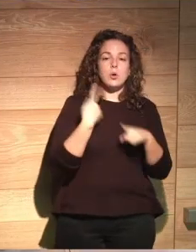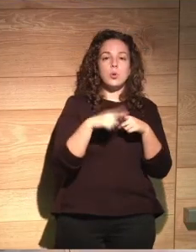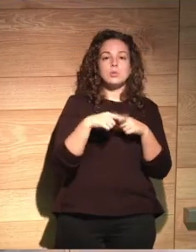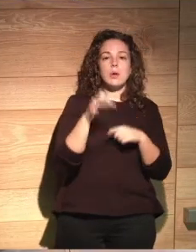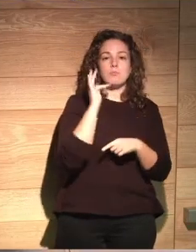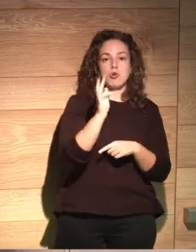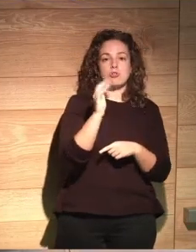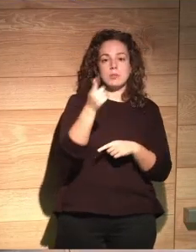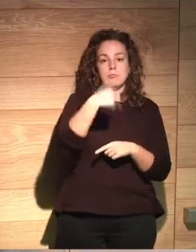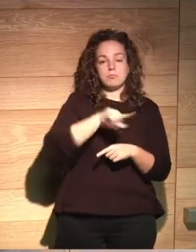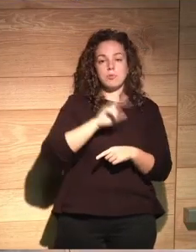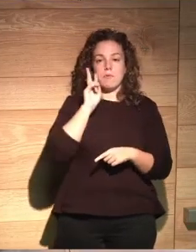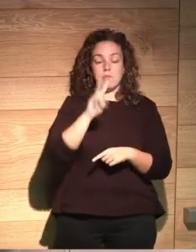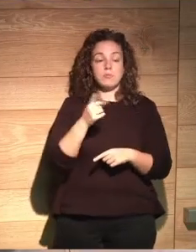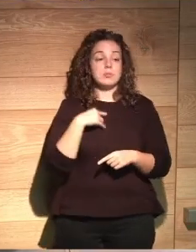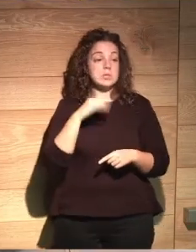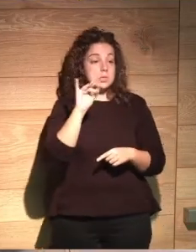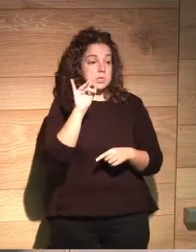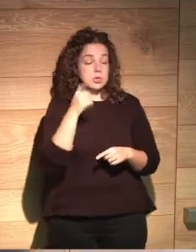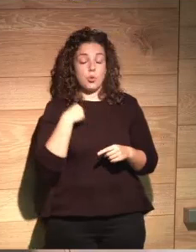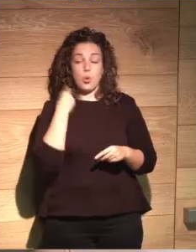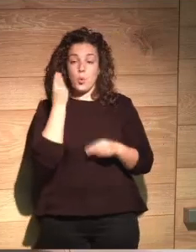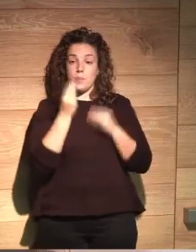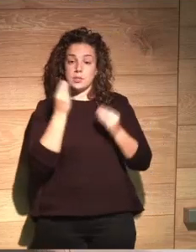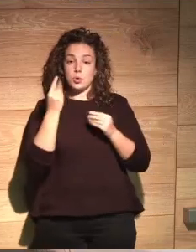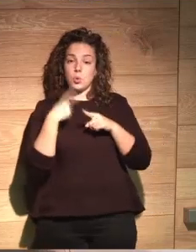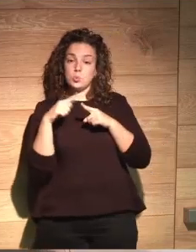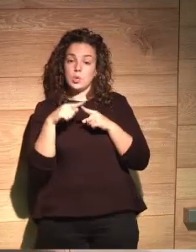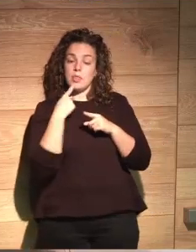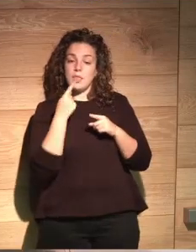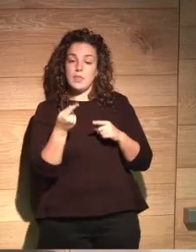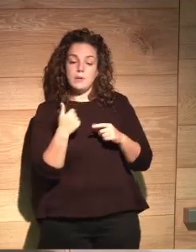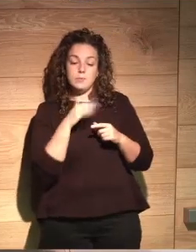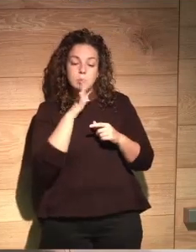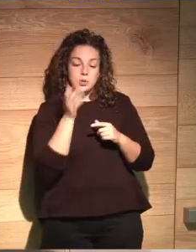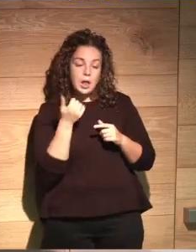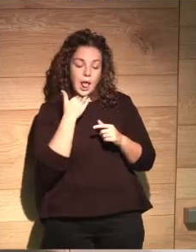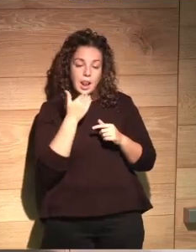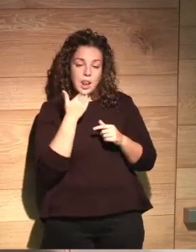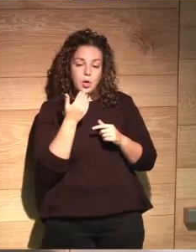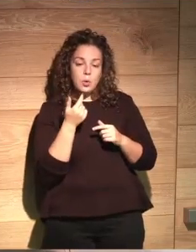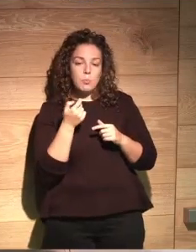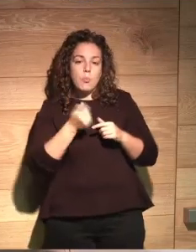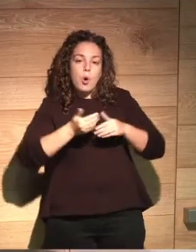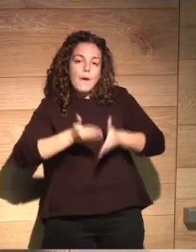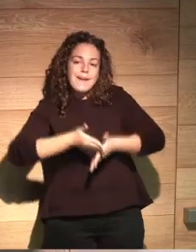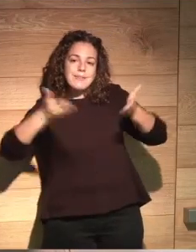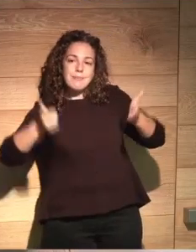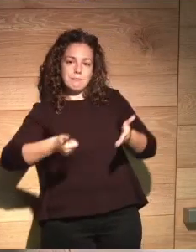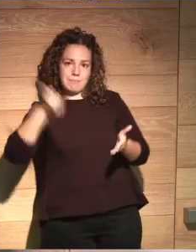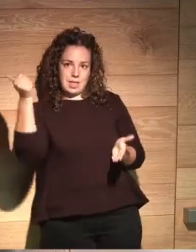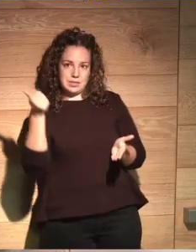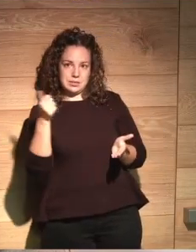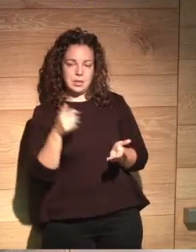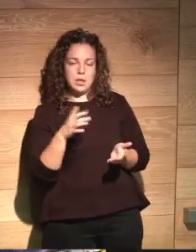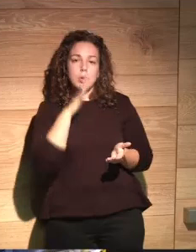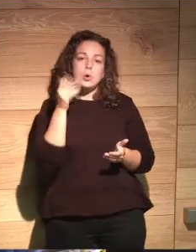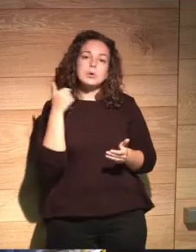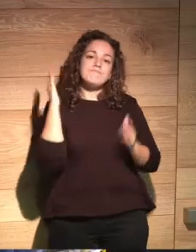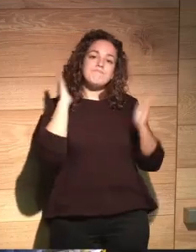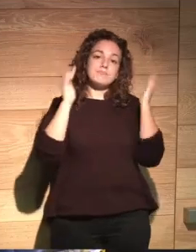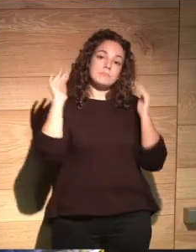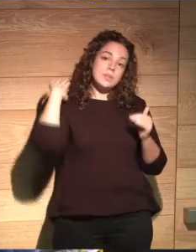very different from what you show, which is very positive. I think that what Saskia is saying is something